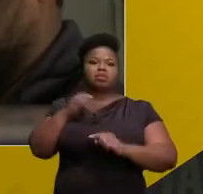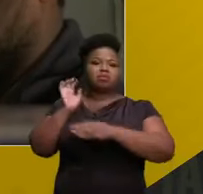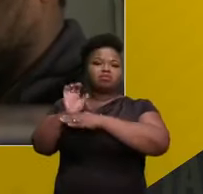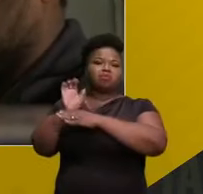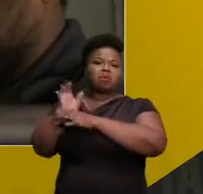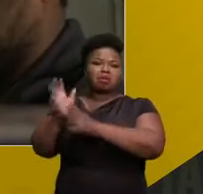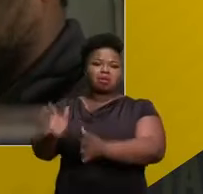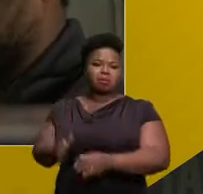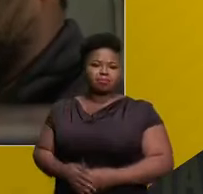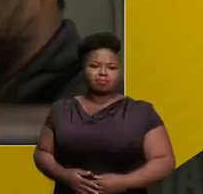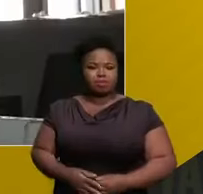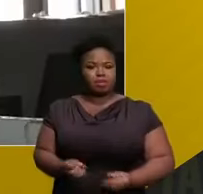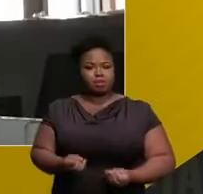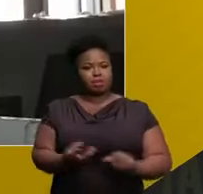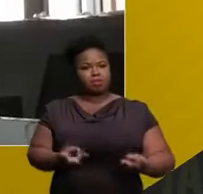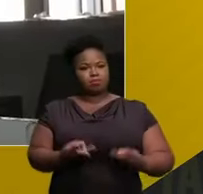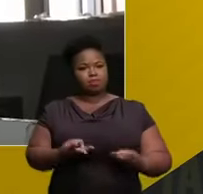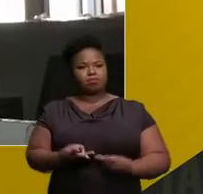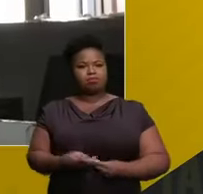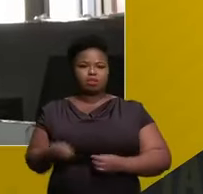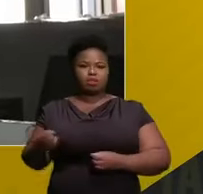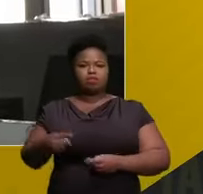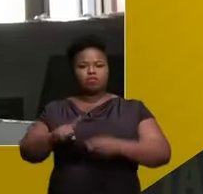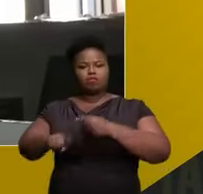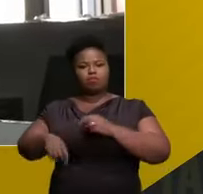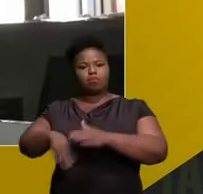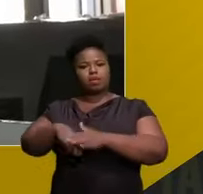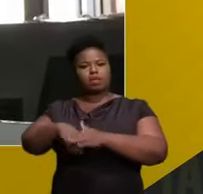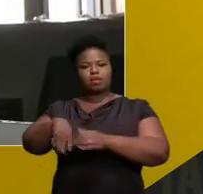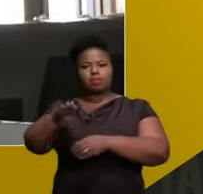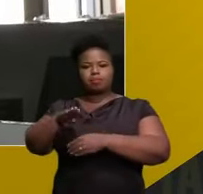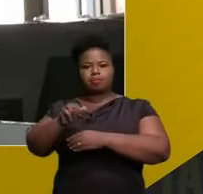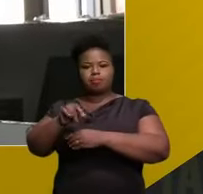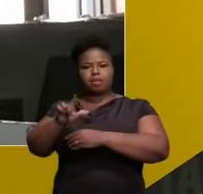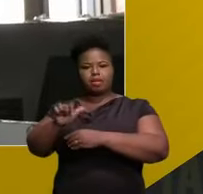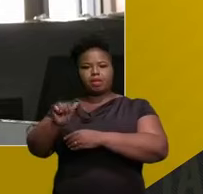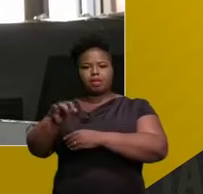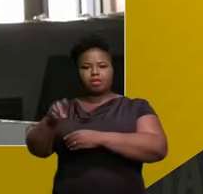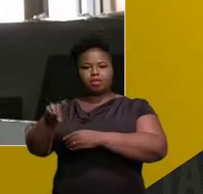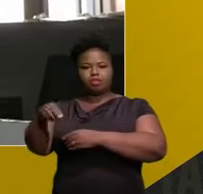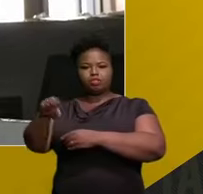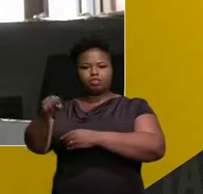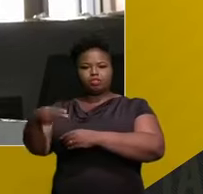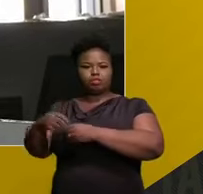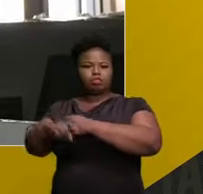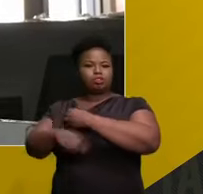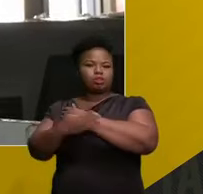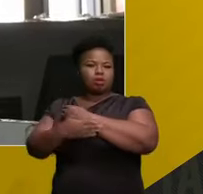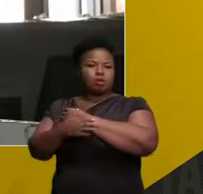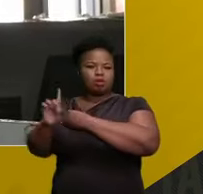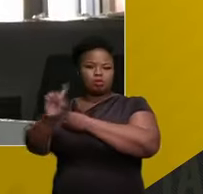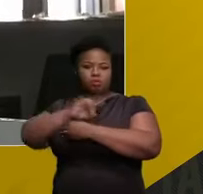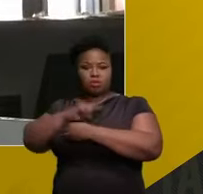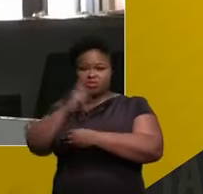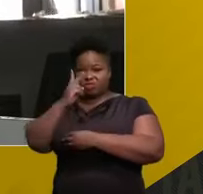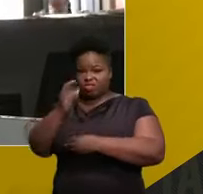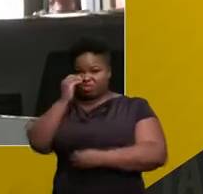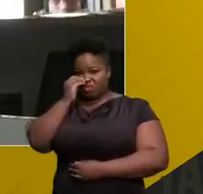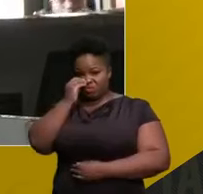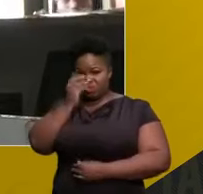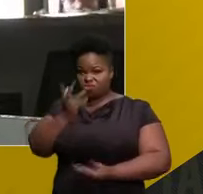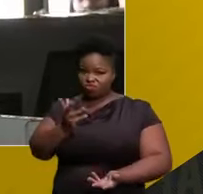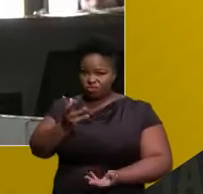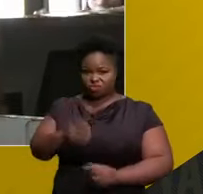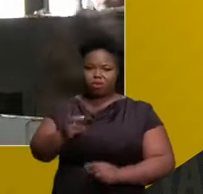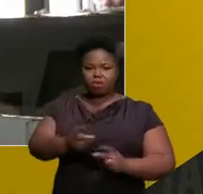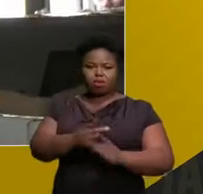Many people are coming to many countries from Bangladesh. No? You know what happened in the Bangladesh, maybe you will see the news. No? So